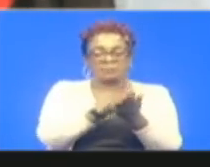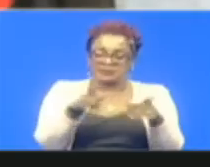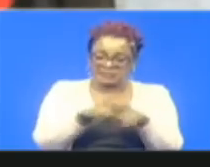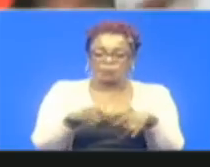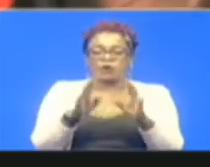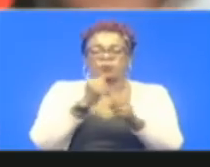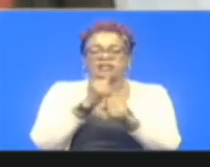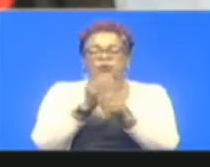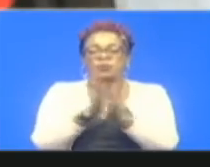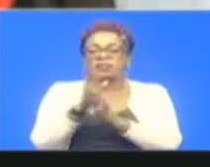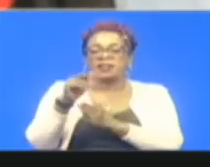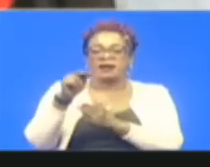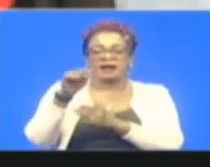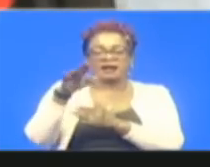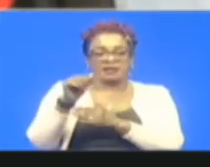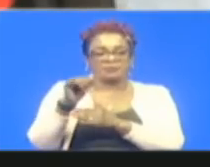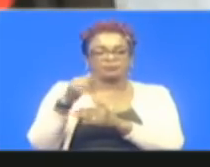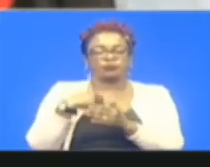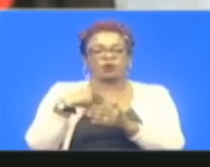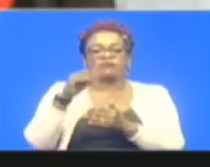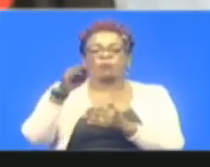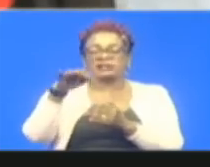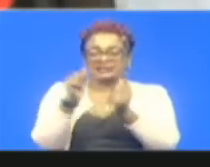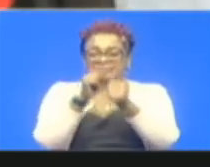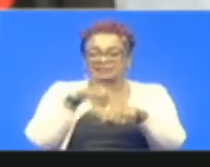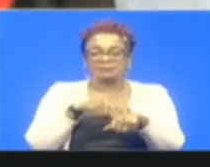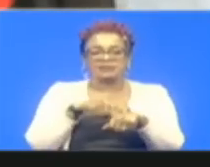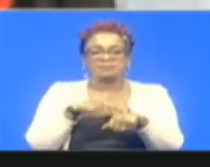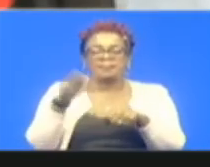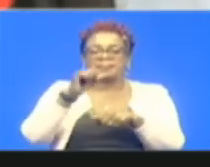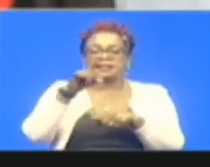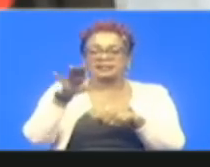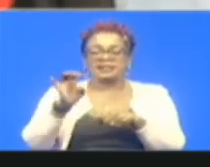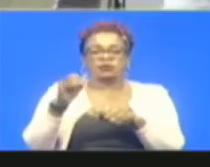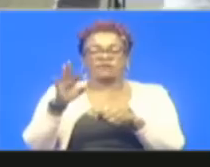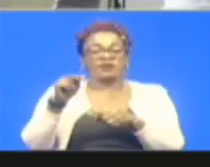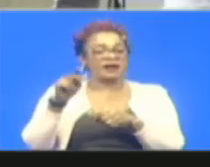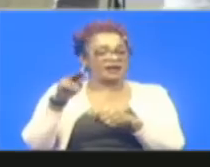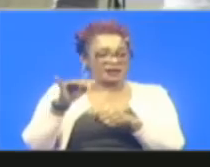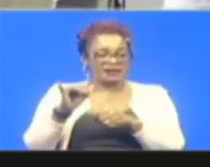Dakaine. We have Mwache, which is 10 times the size of Dakaine.